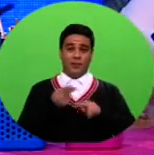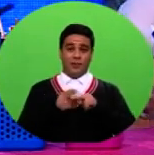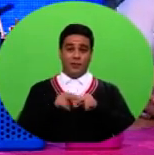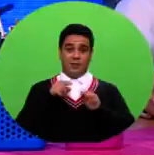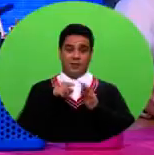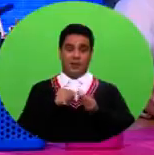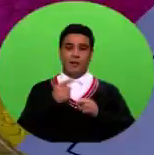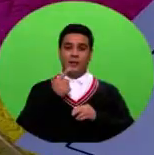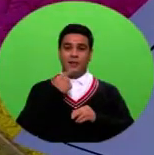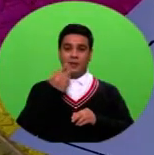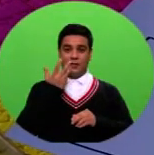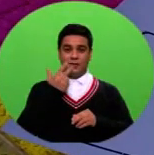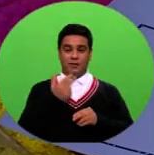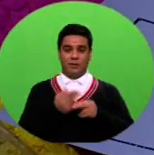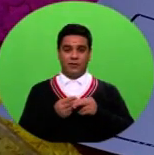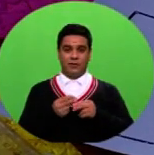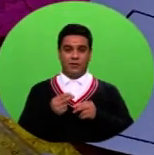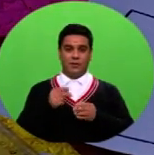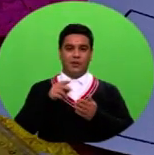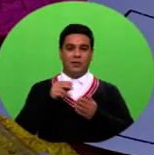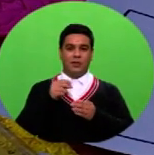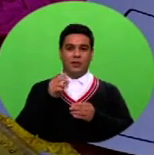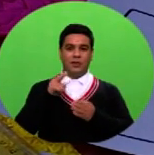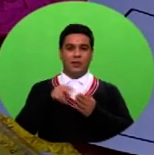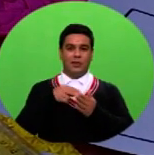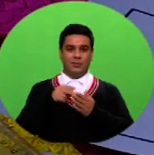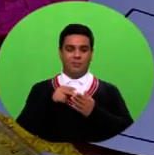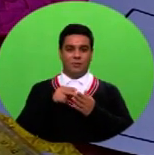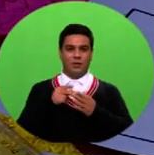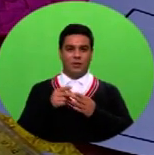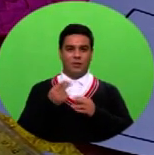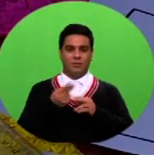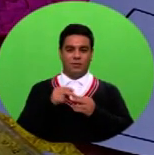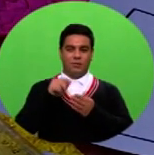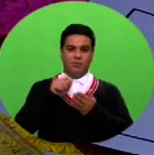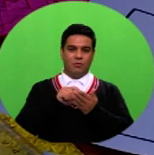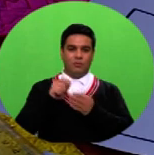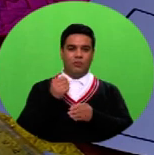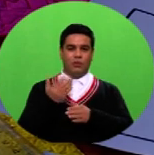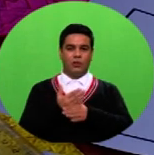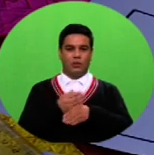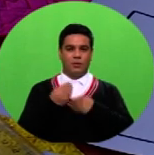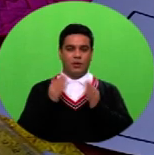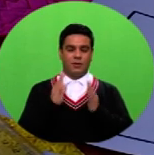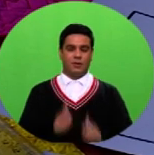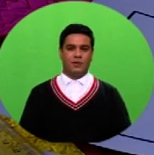mana bu qizil rangdagi shtrix punkt 2 nuqtali shtrix punktir chiziqning ustidan yurgizib chiqamiz.